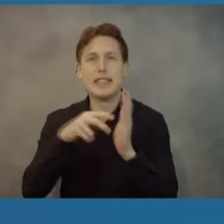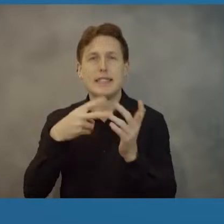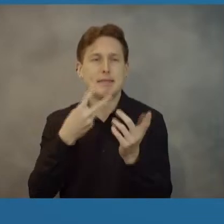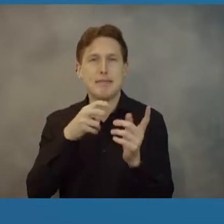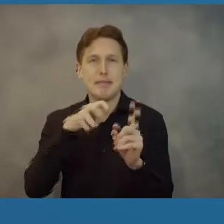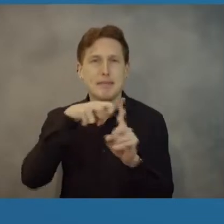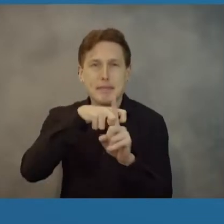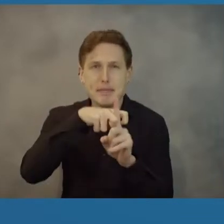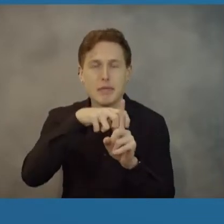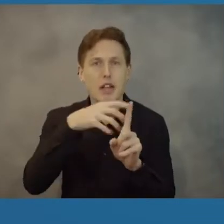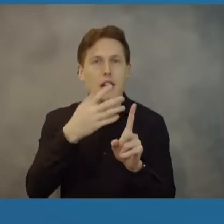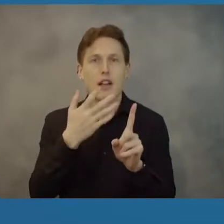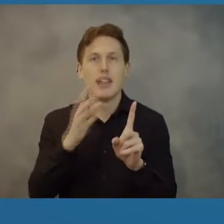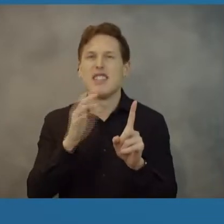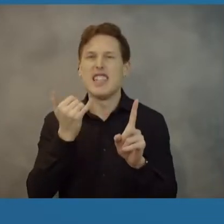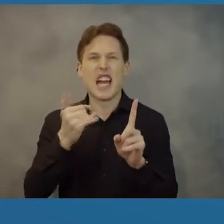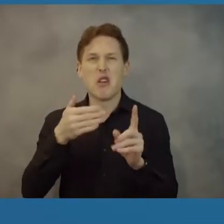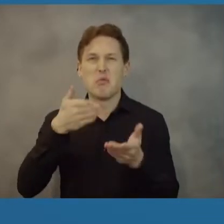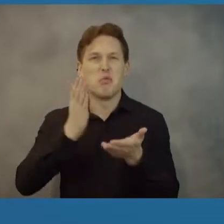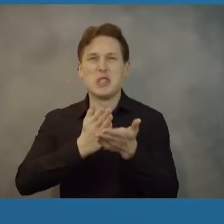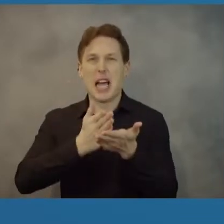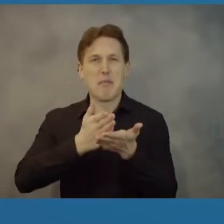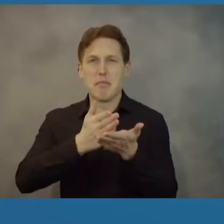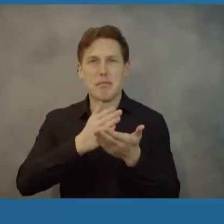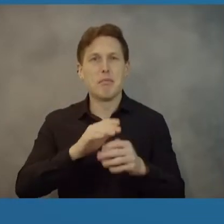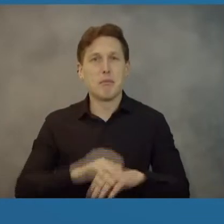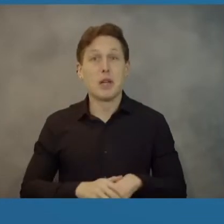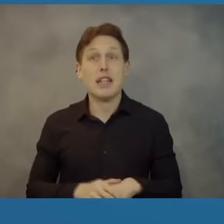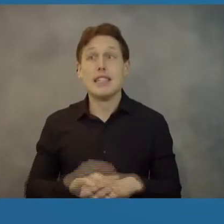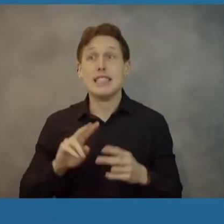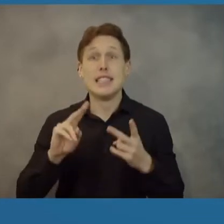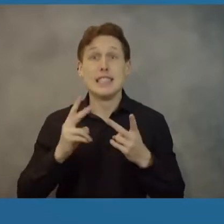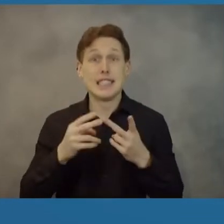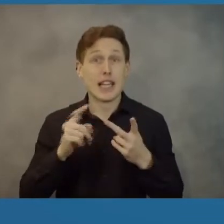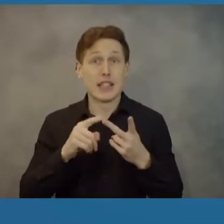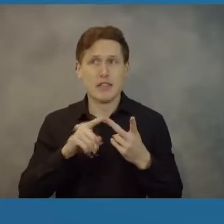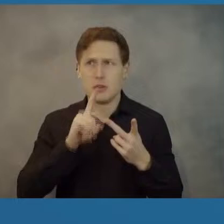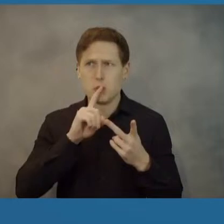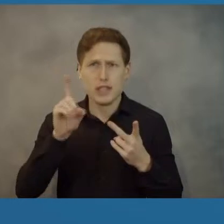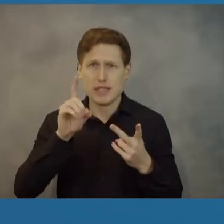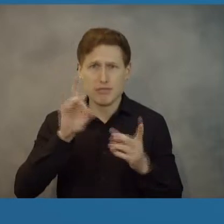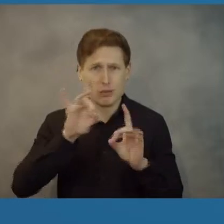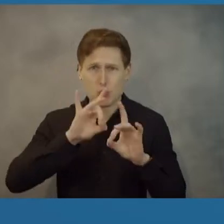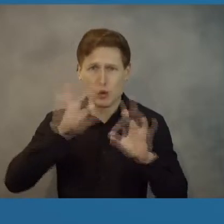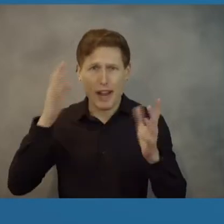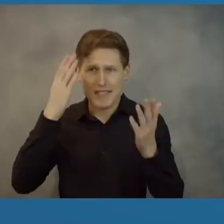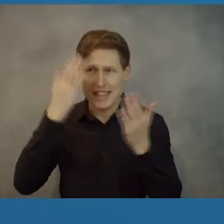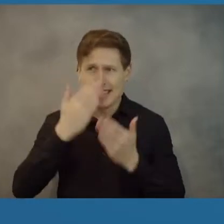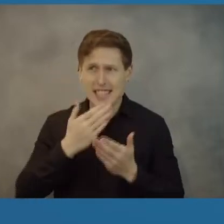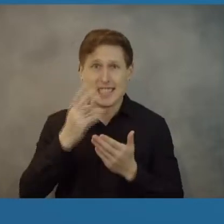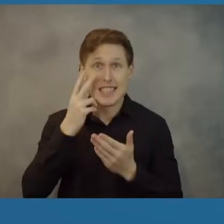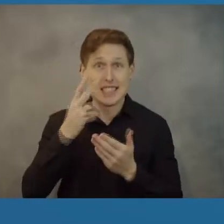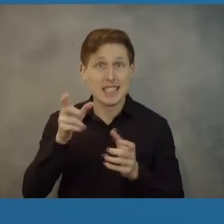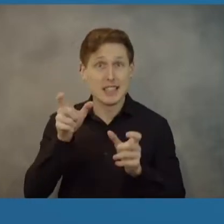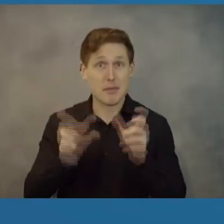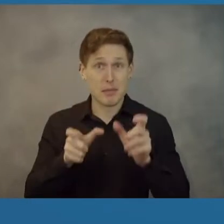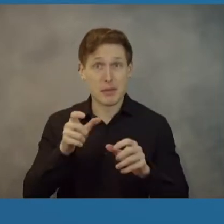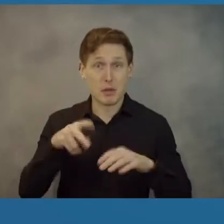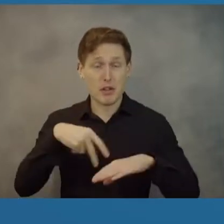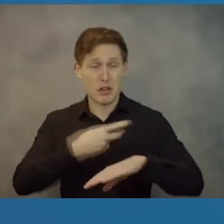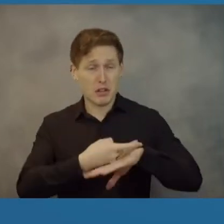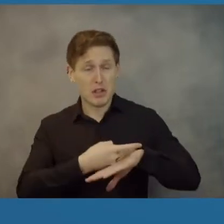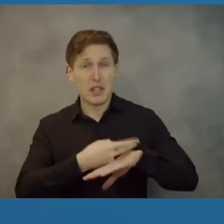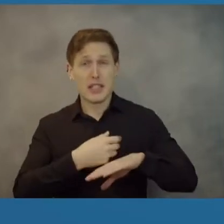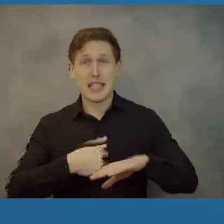because of these changes. Secondly, it has always been, to me, a travesty to see people languishing on the streets or in our subways who